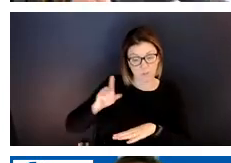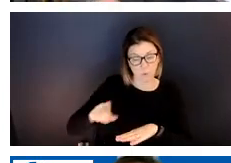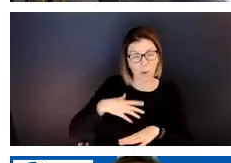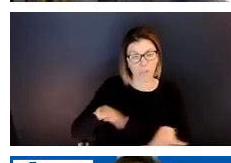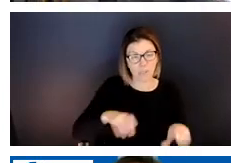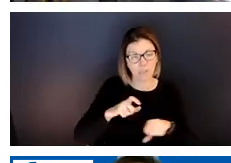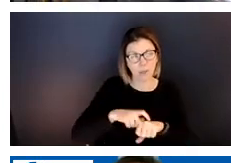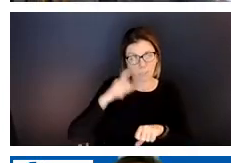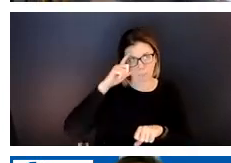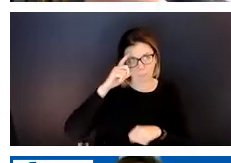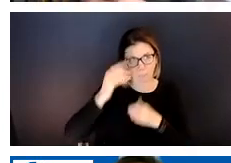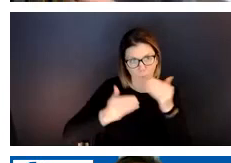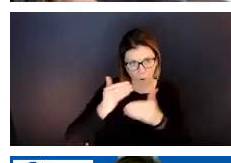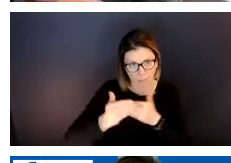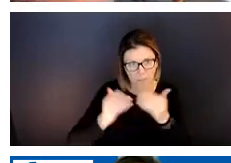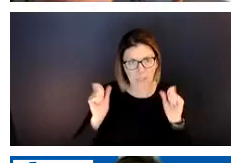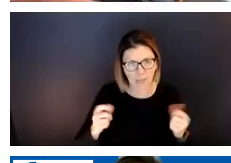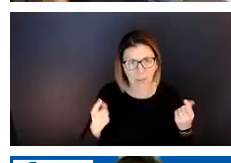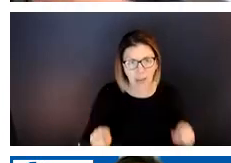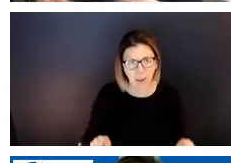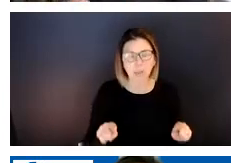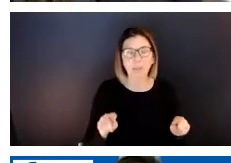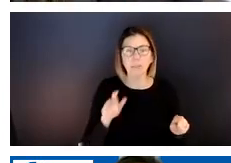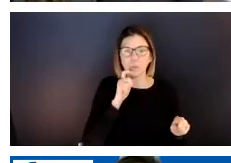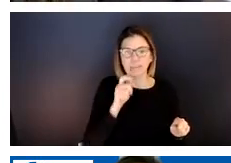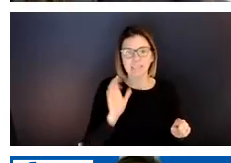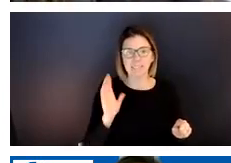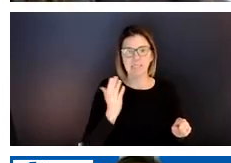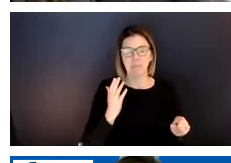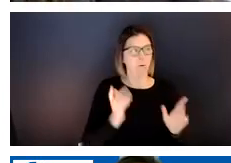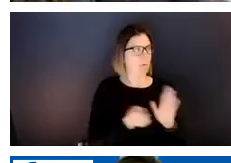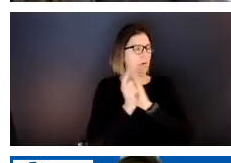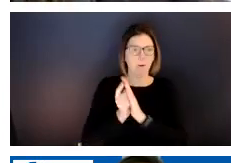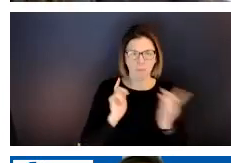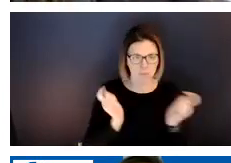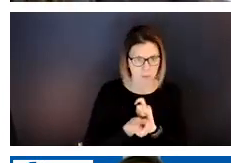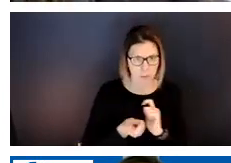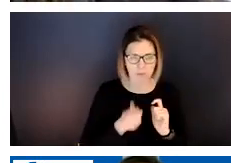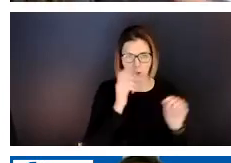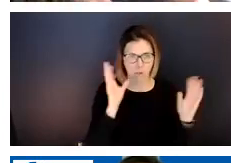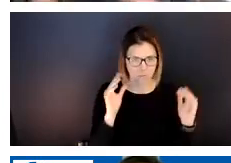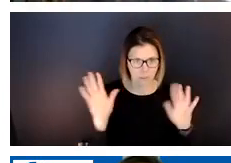that processing to take place so that it doesn't seem as sudden or unexpected.